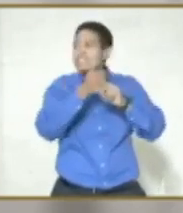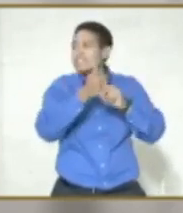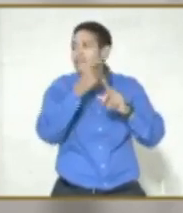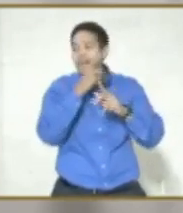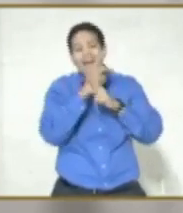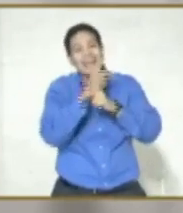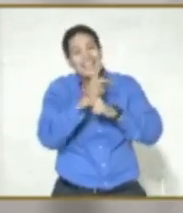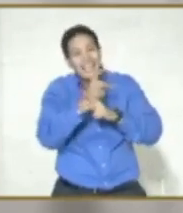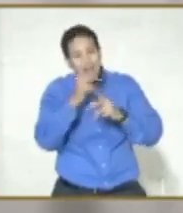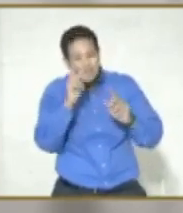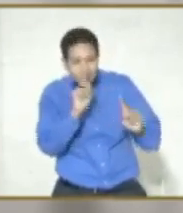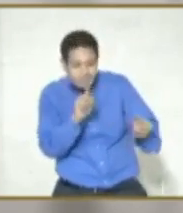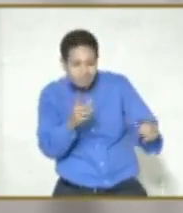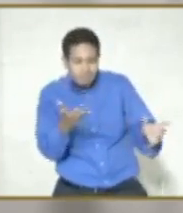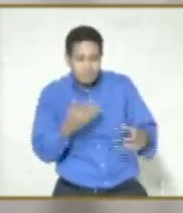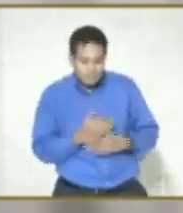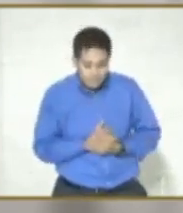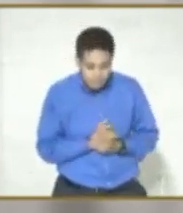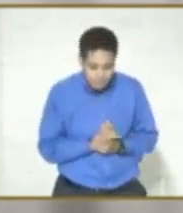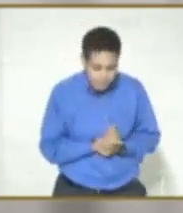care attendant?